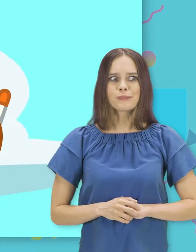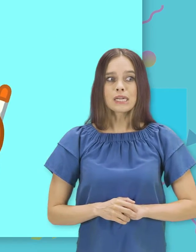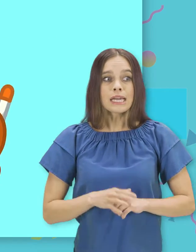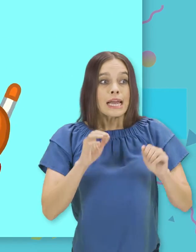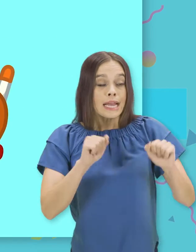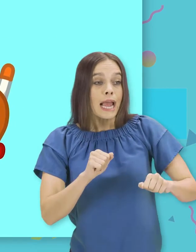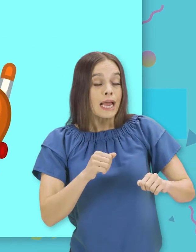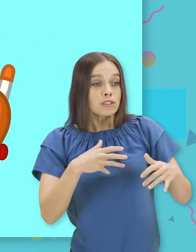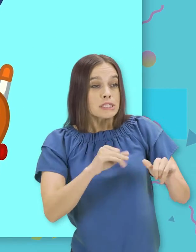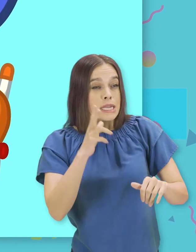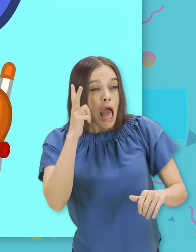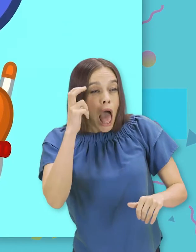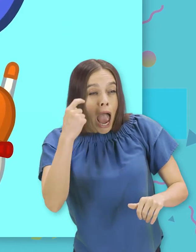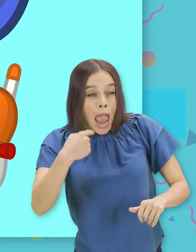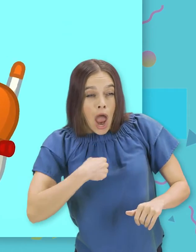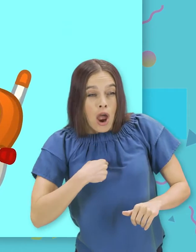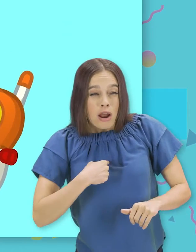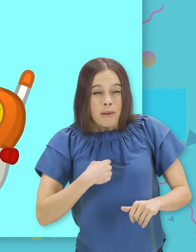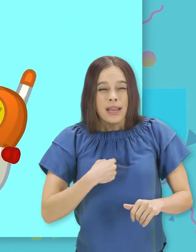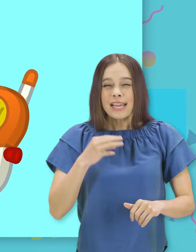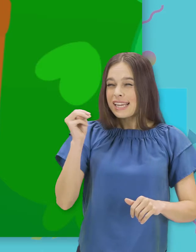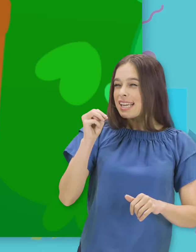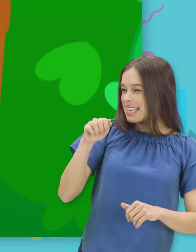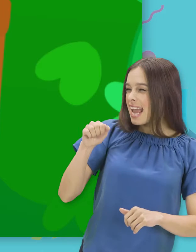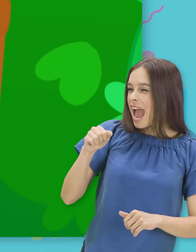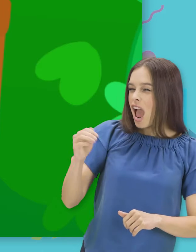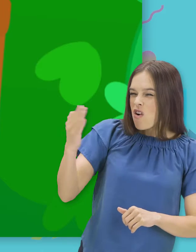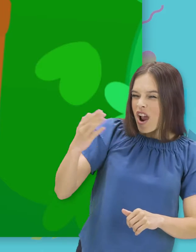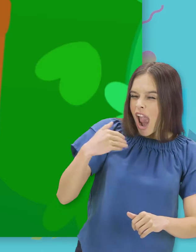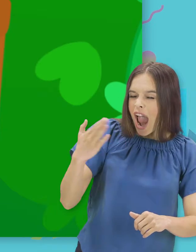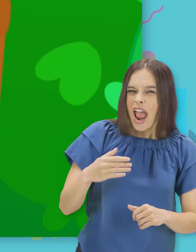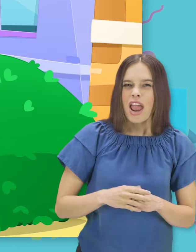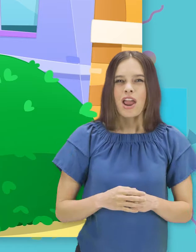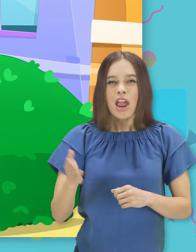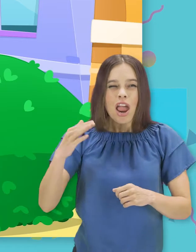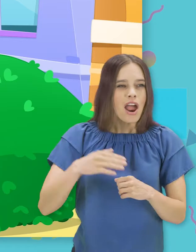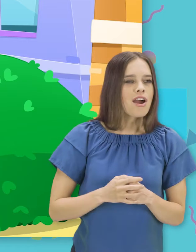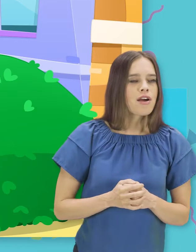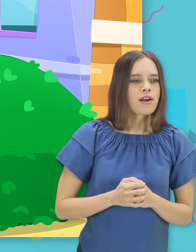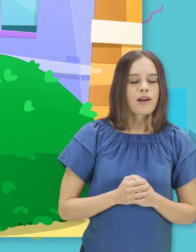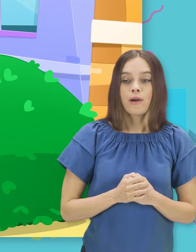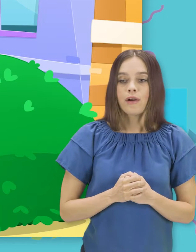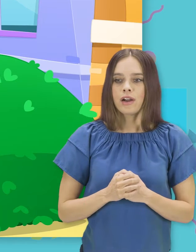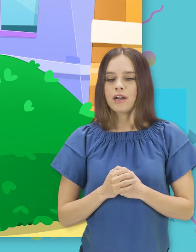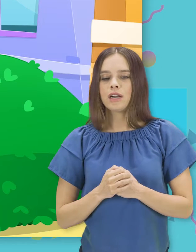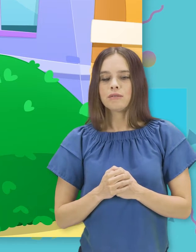Can you still hear me, Morphle? Yeah. Morphle here! Wacko!